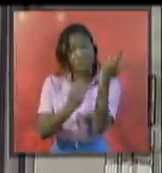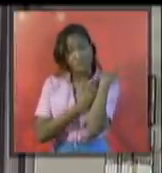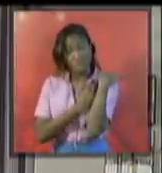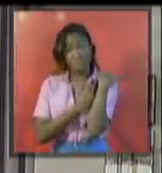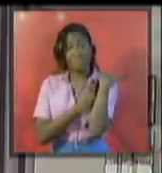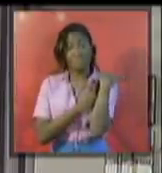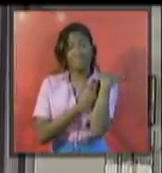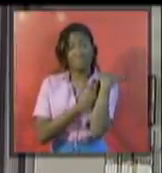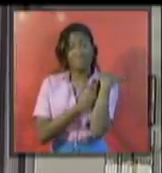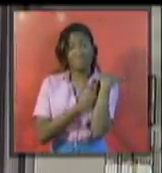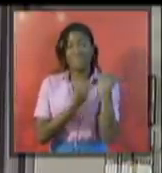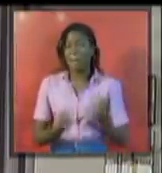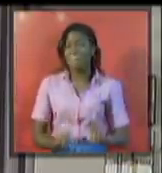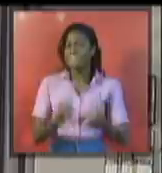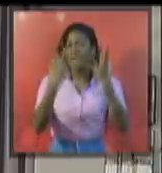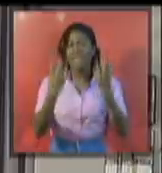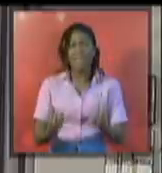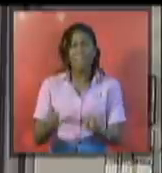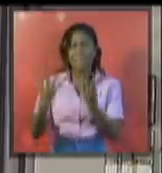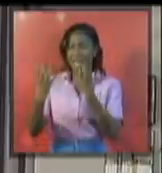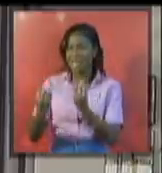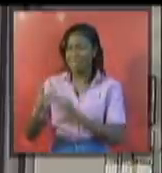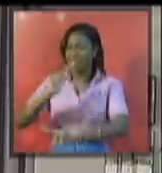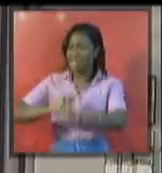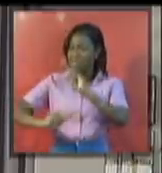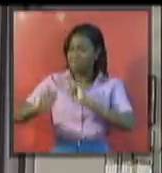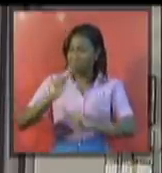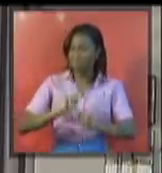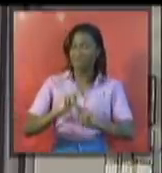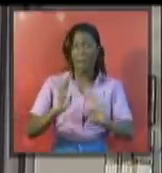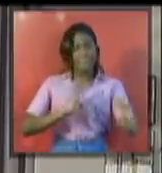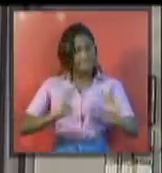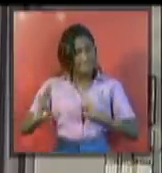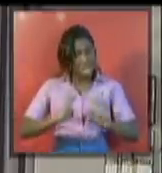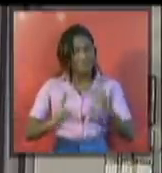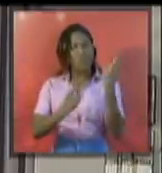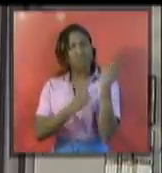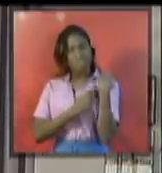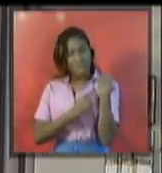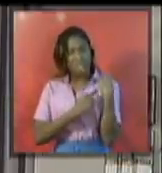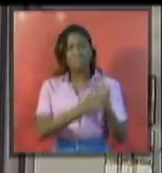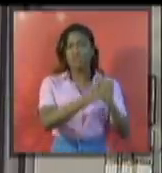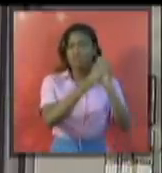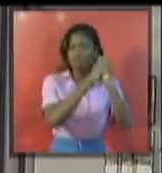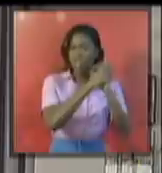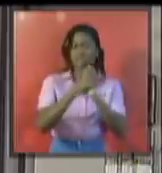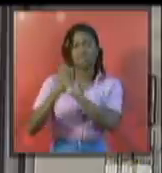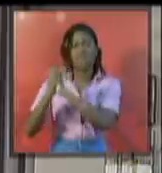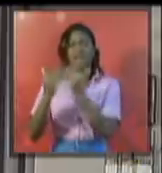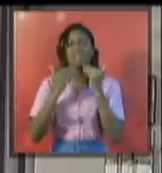Although many sectors of the public are behaving responsibly, and I congratulate them and thank